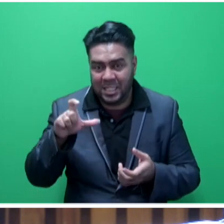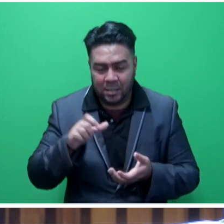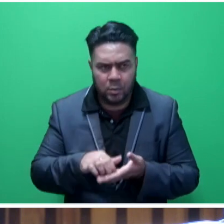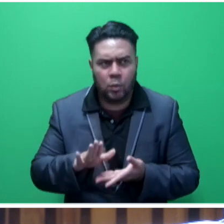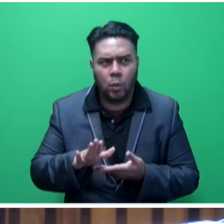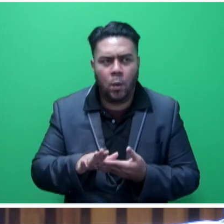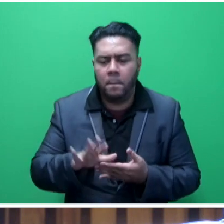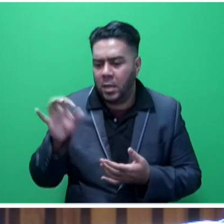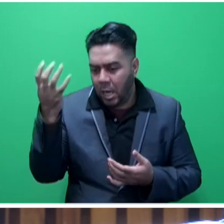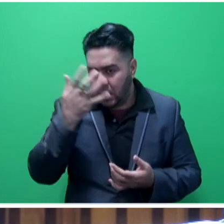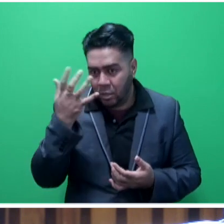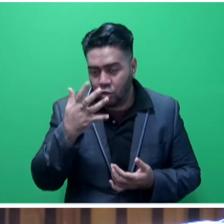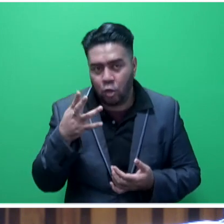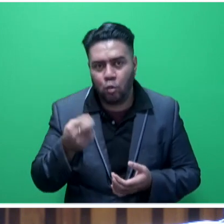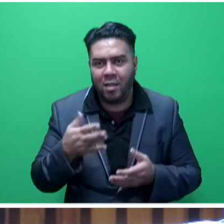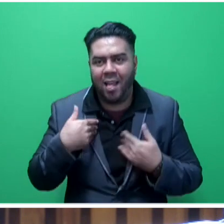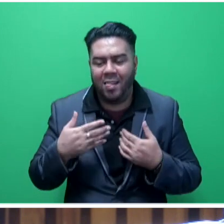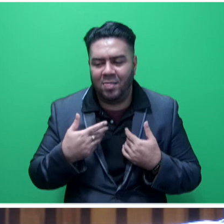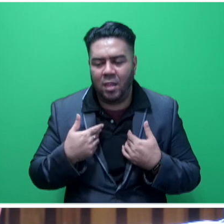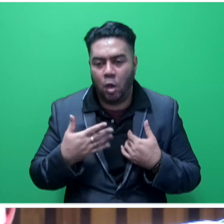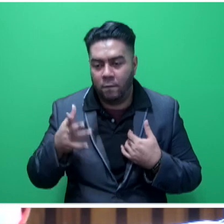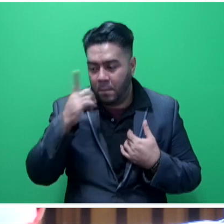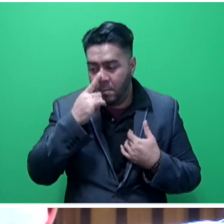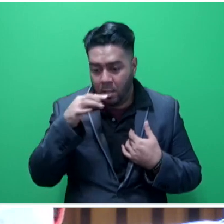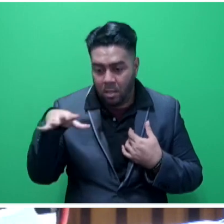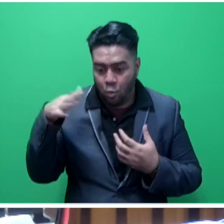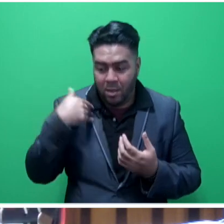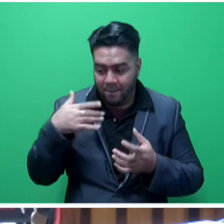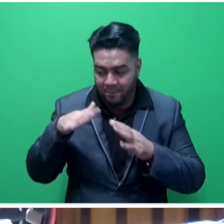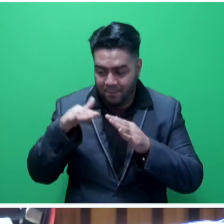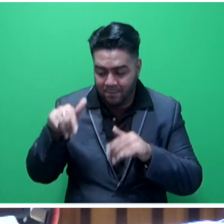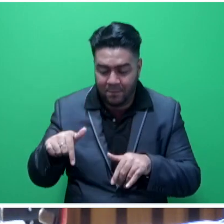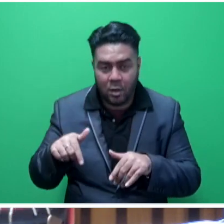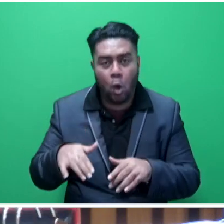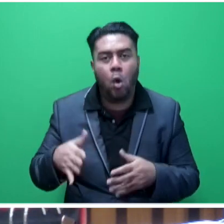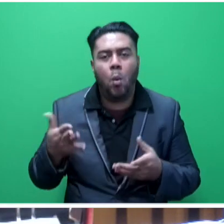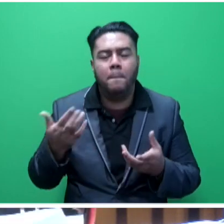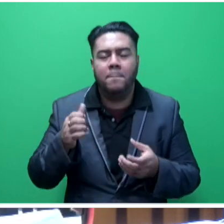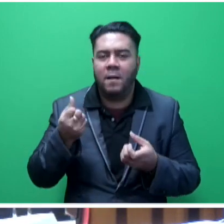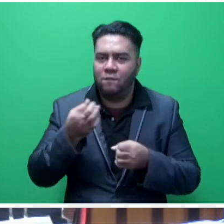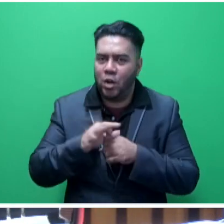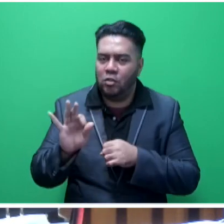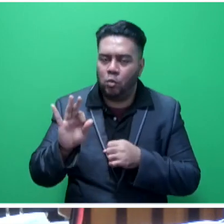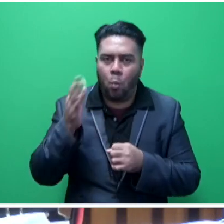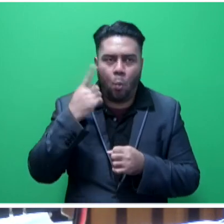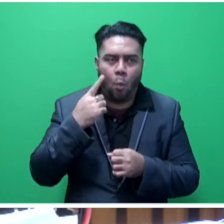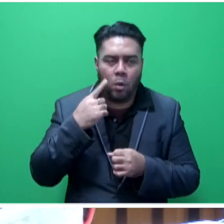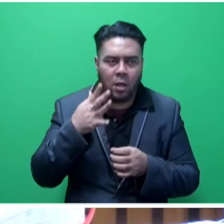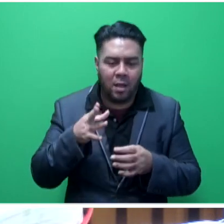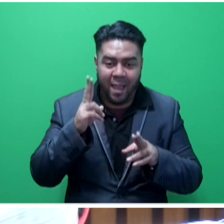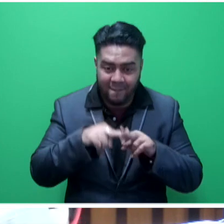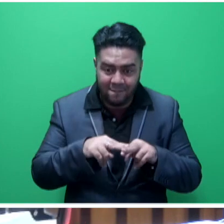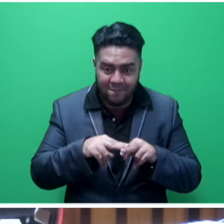be posing no threat to the health of the inhabitants and that it has a reliable source of fresh water. F. Site